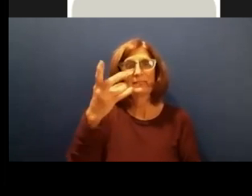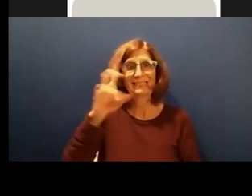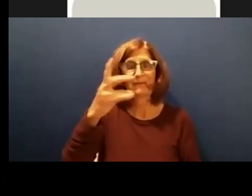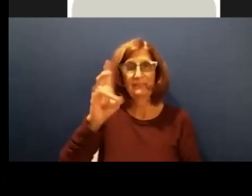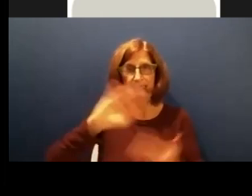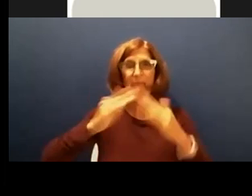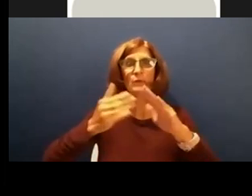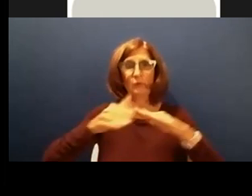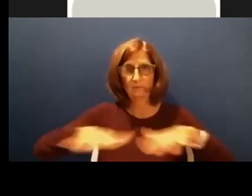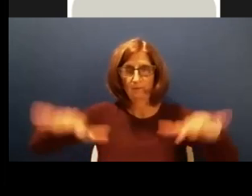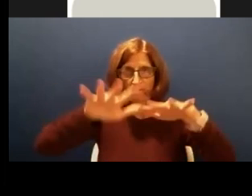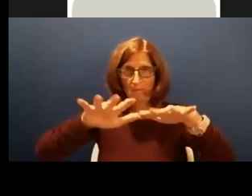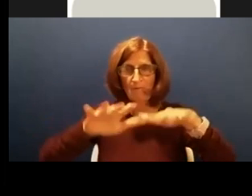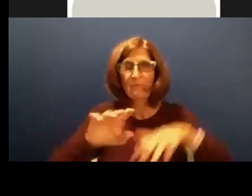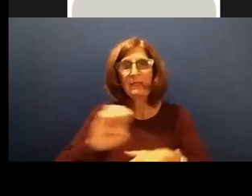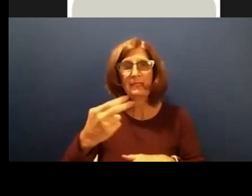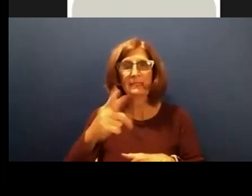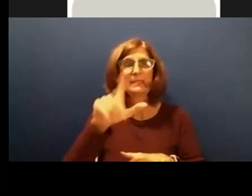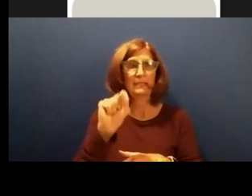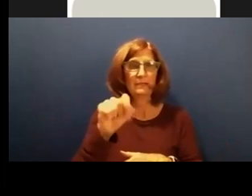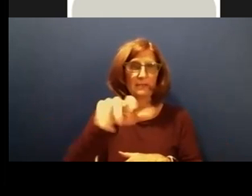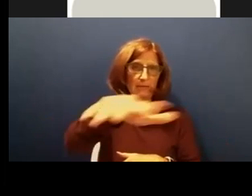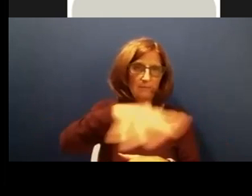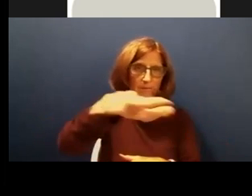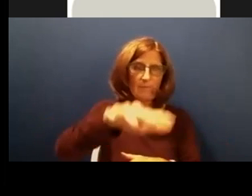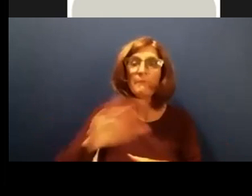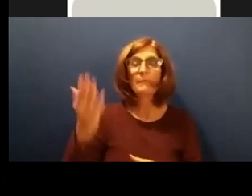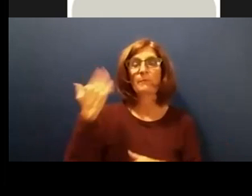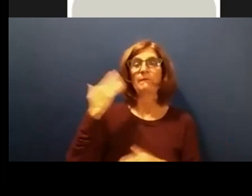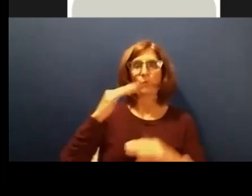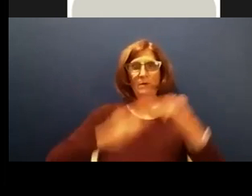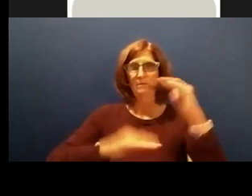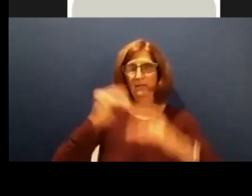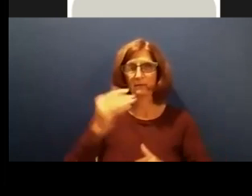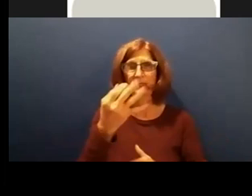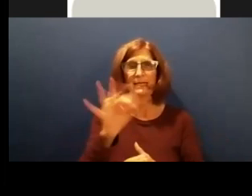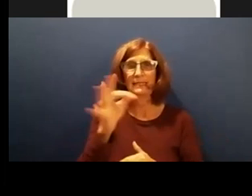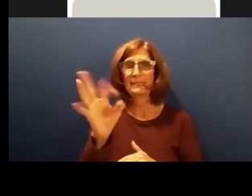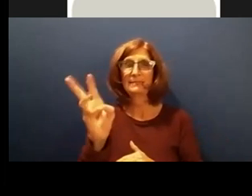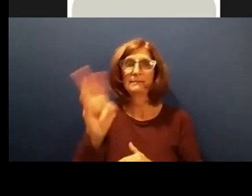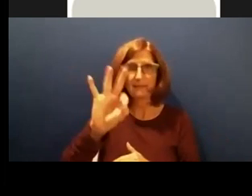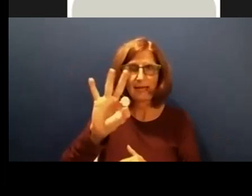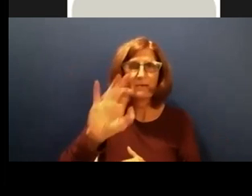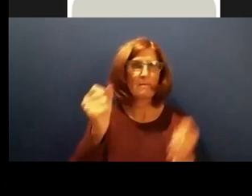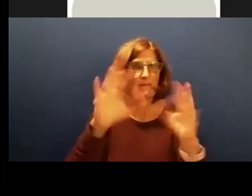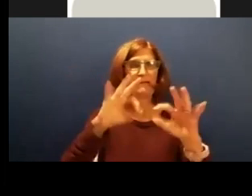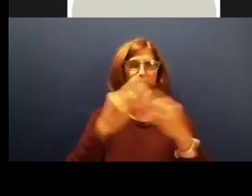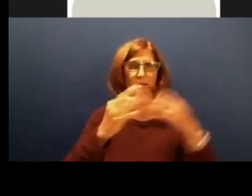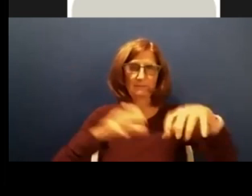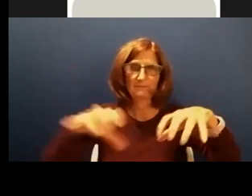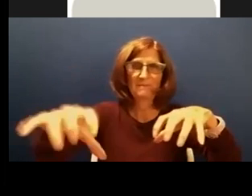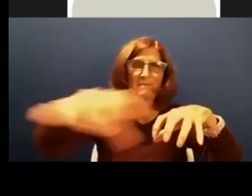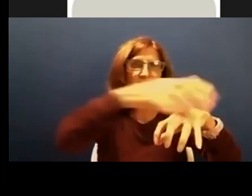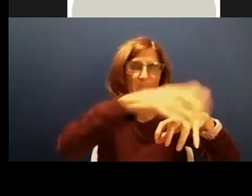community located in the East Hills neighborhood. Originally built in 1969, this multifamily community is part of a